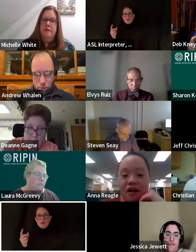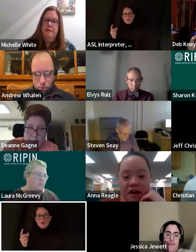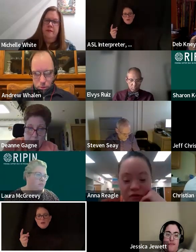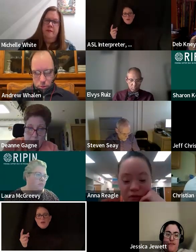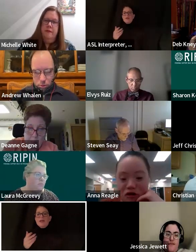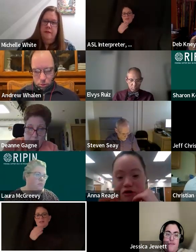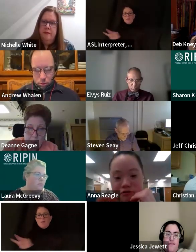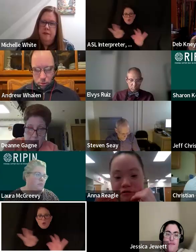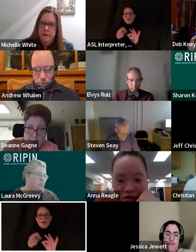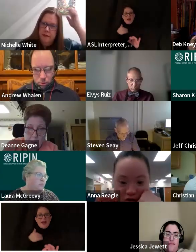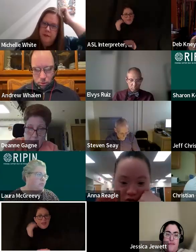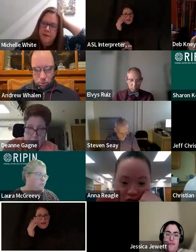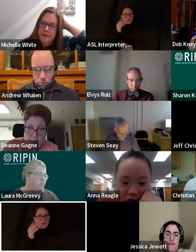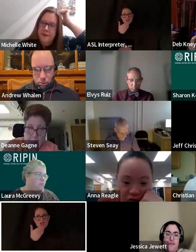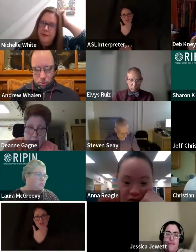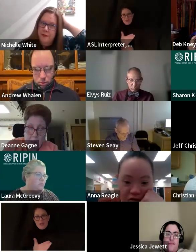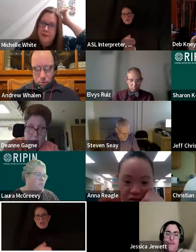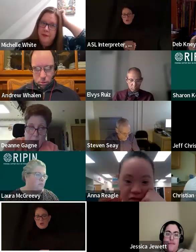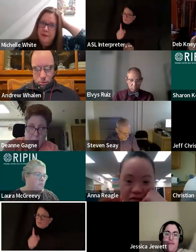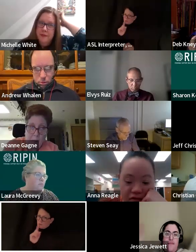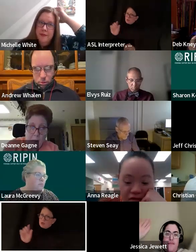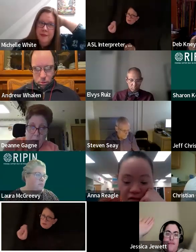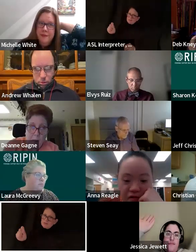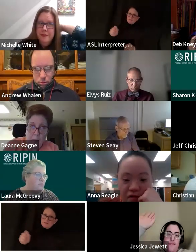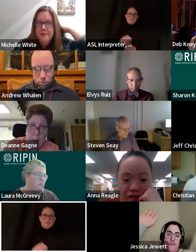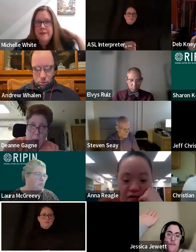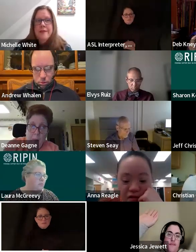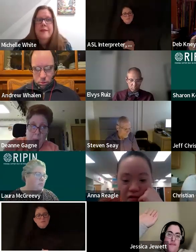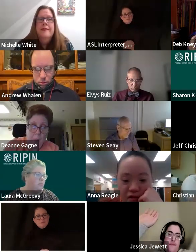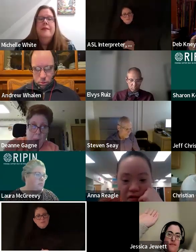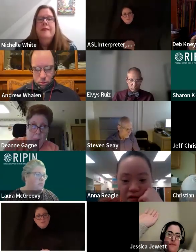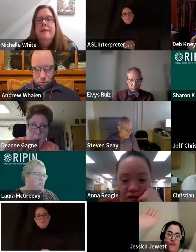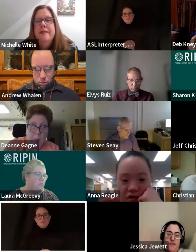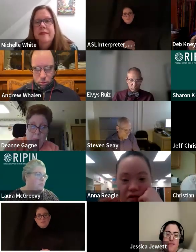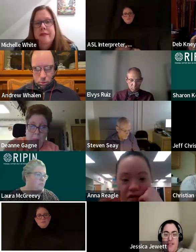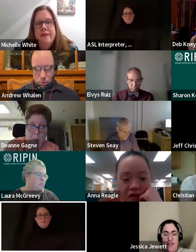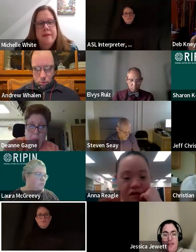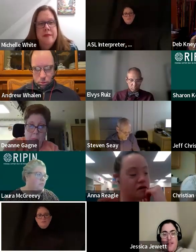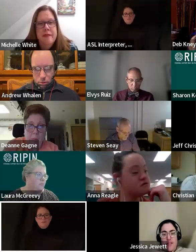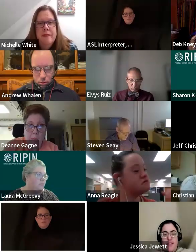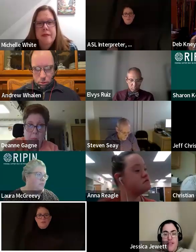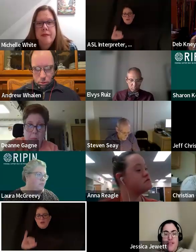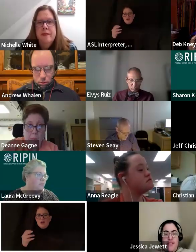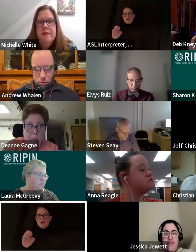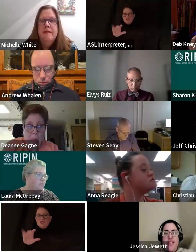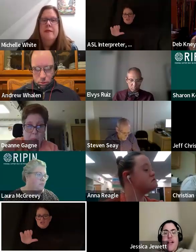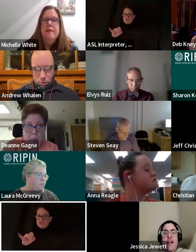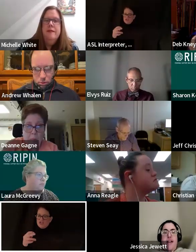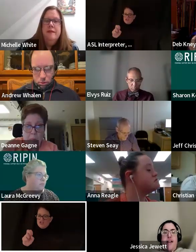good to have that information. Yeah. Jessica Good has a question. question. Jessica has a question.